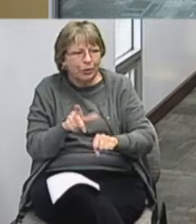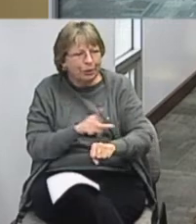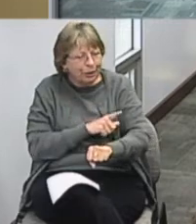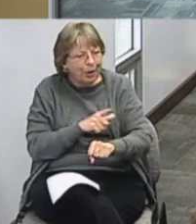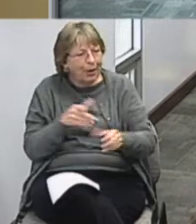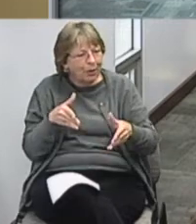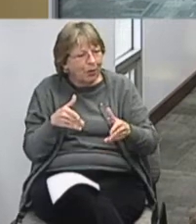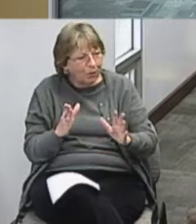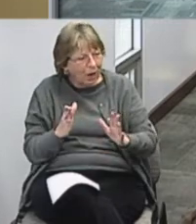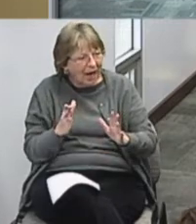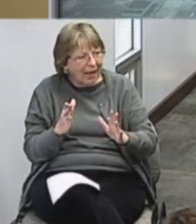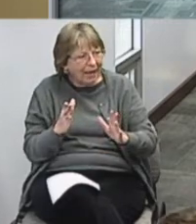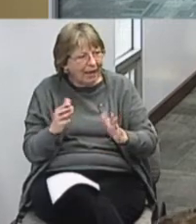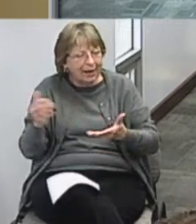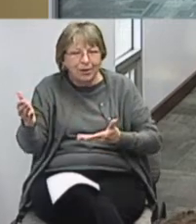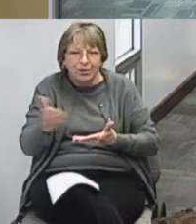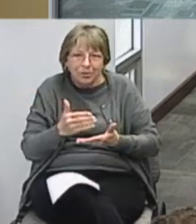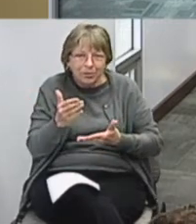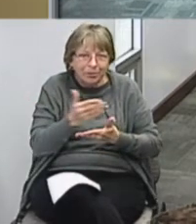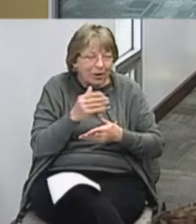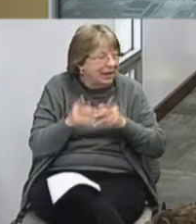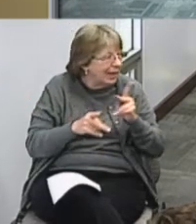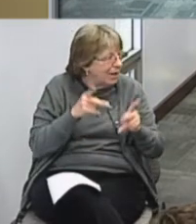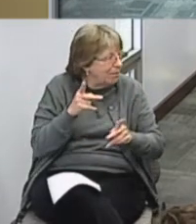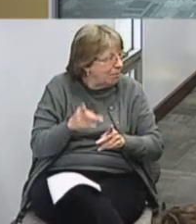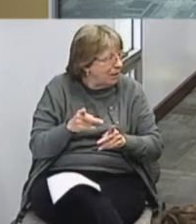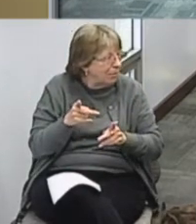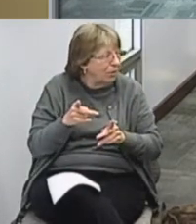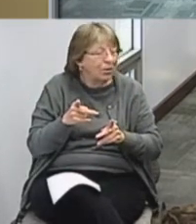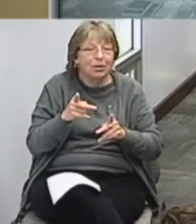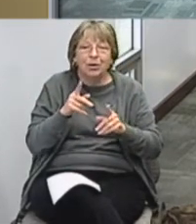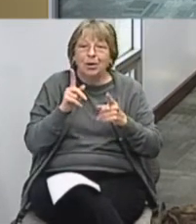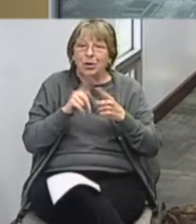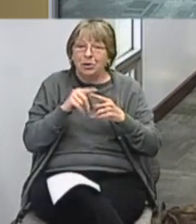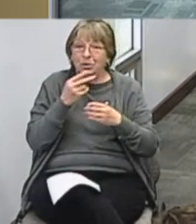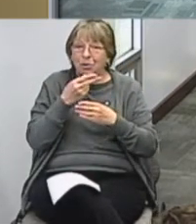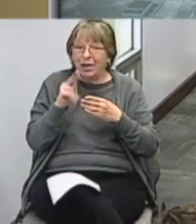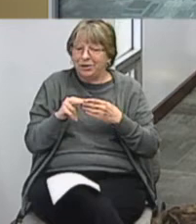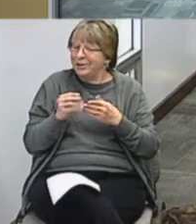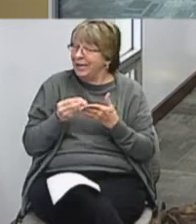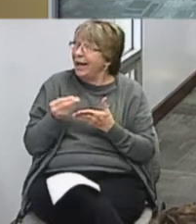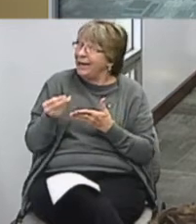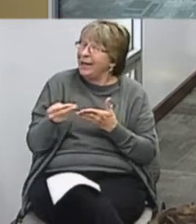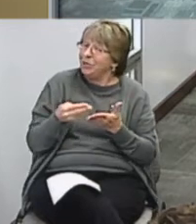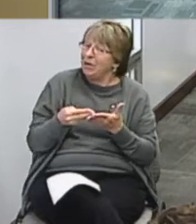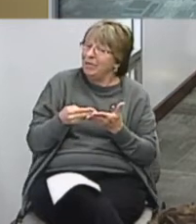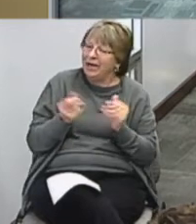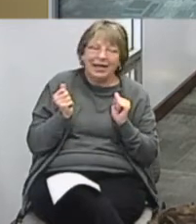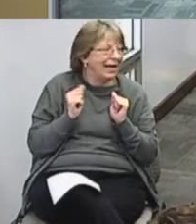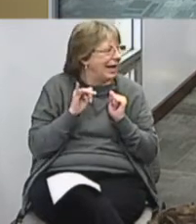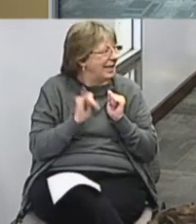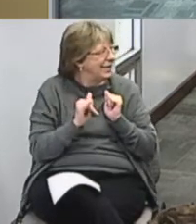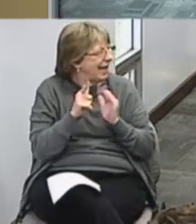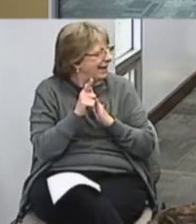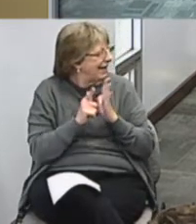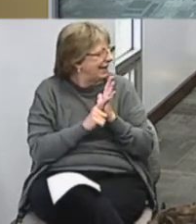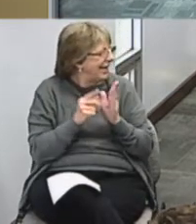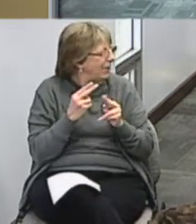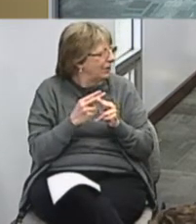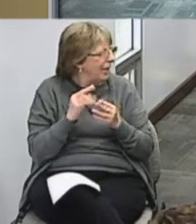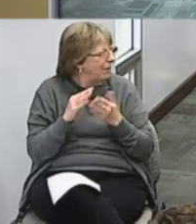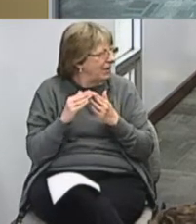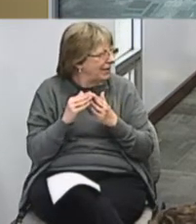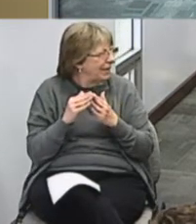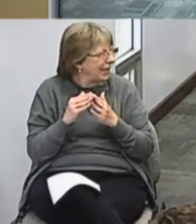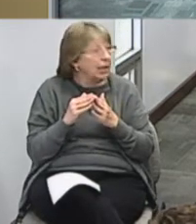bring those people into town and they spend their money here. So Appreciate that. Is that the legal official name of the city, or is it?